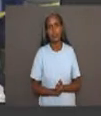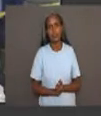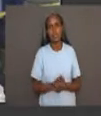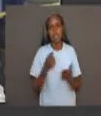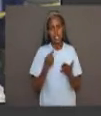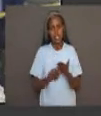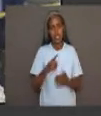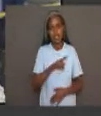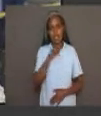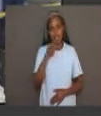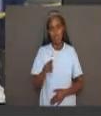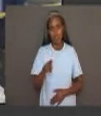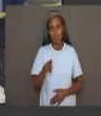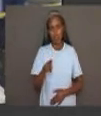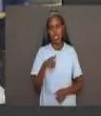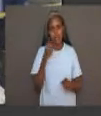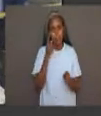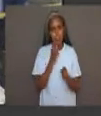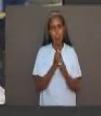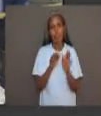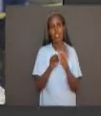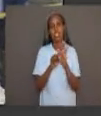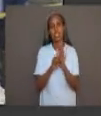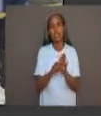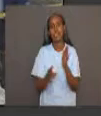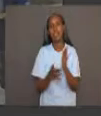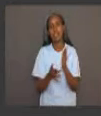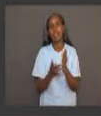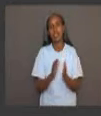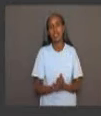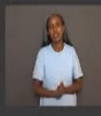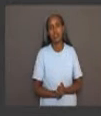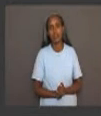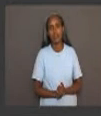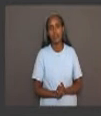This requires proper sampling techniques.